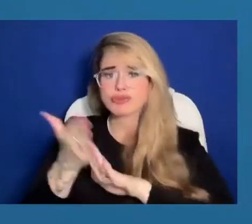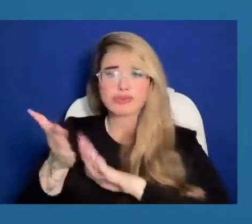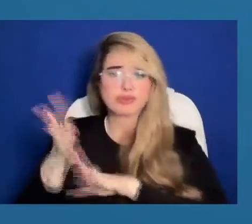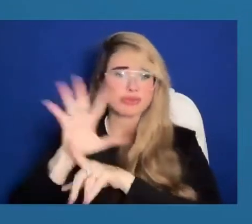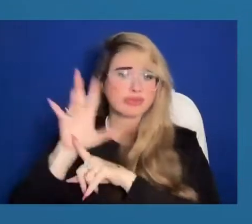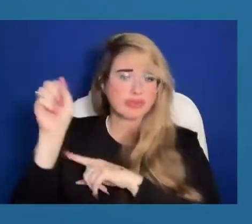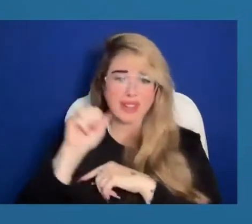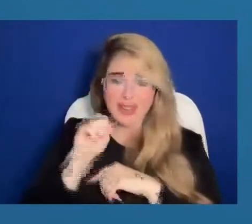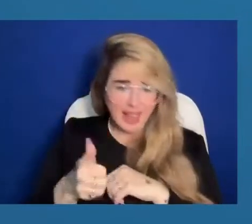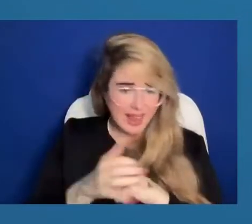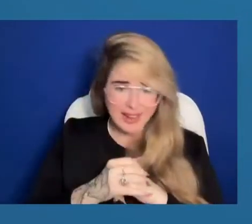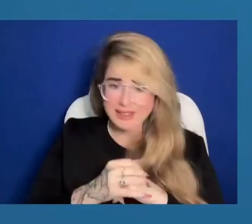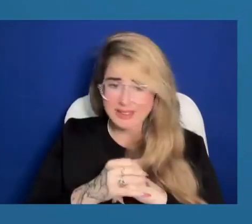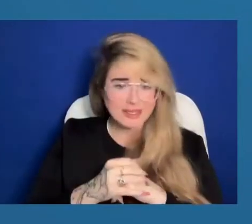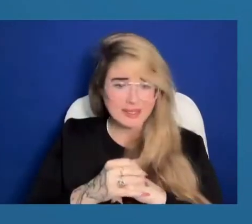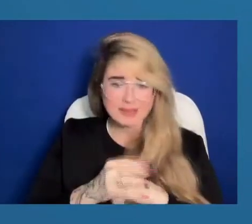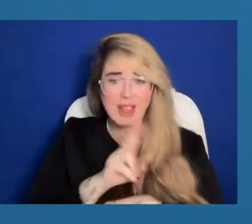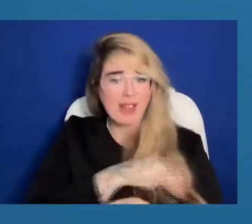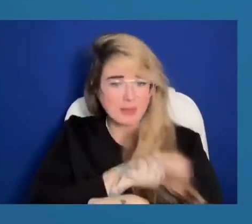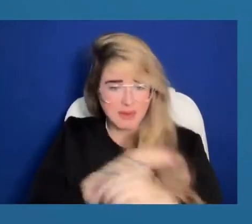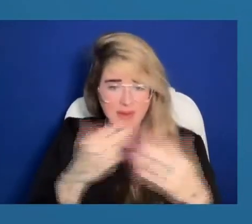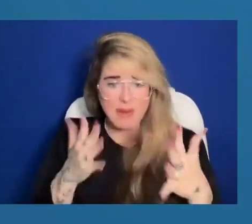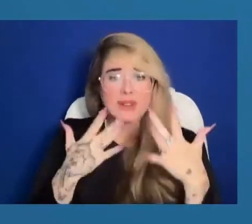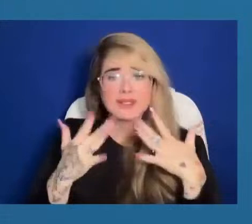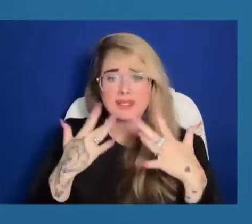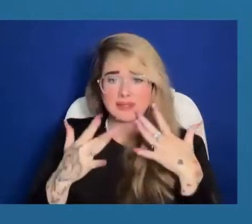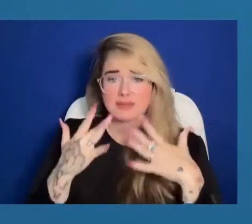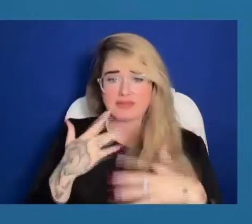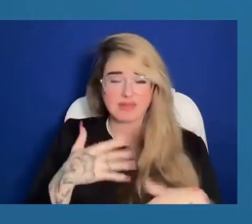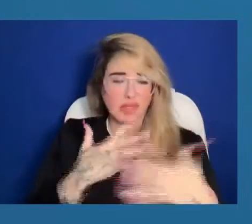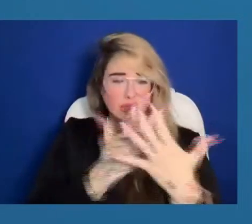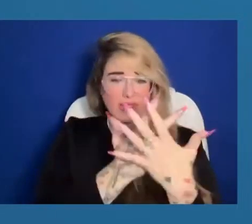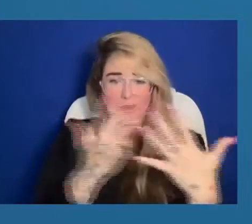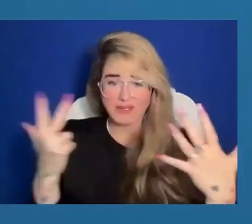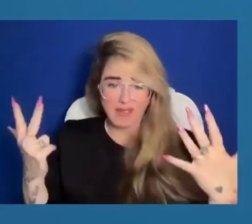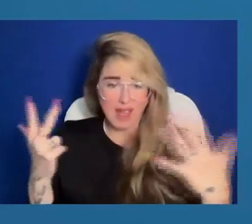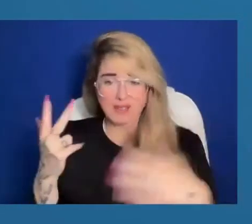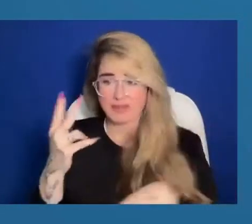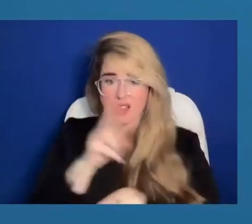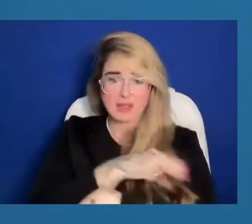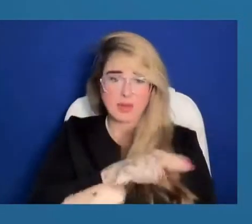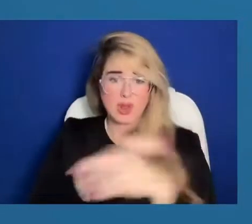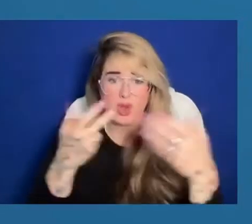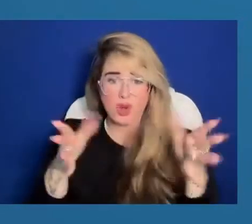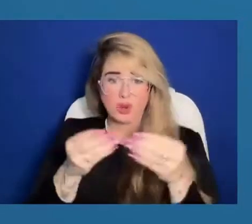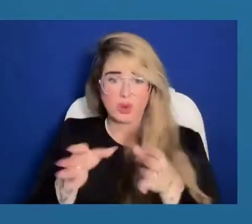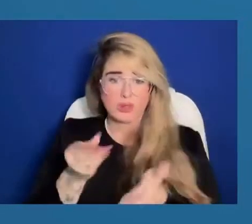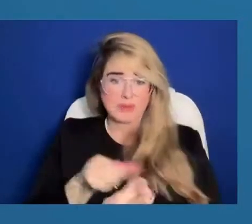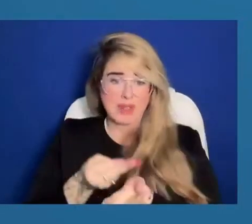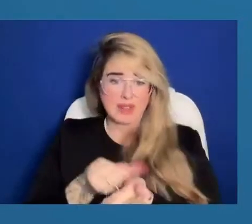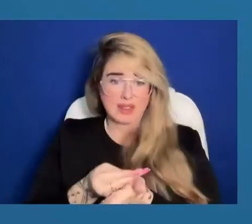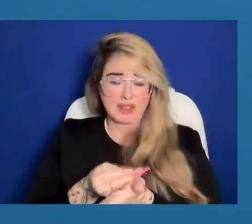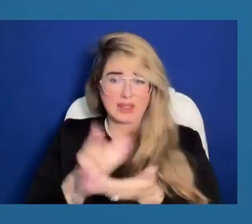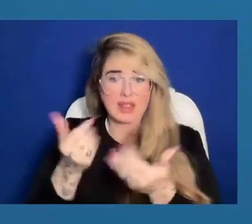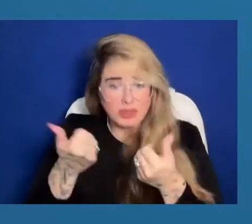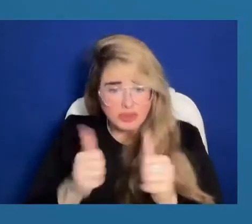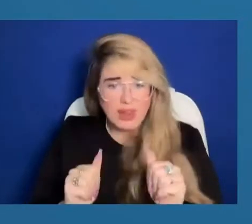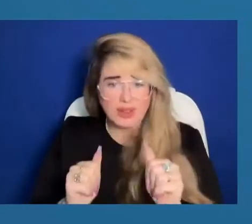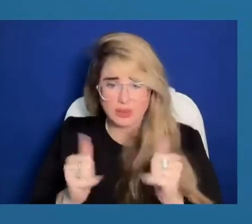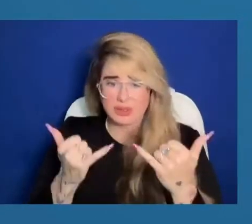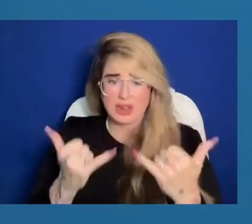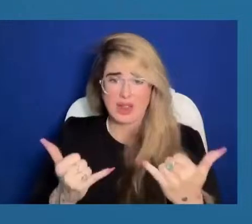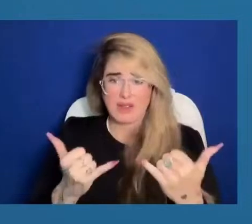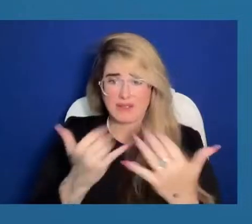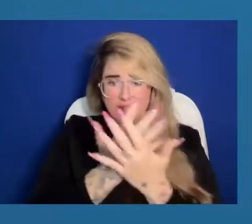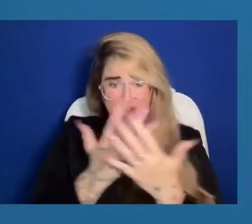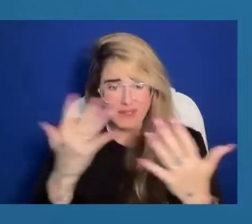here. The fact of the matter is 3 out of 5 hospitals are losing money before it starts. They're trying to make it 5 out of 5. Is that